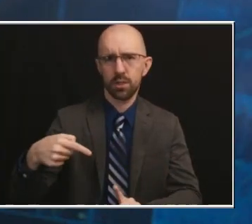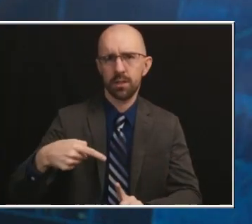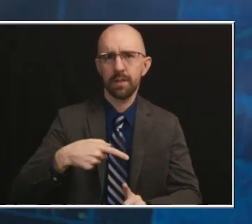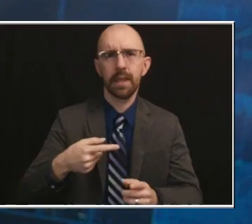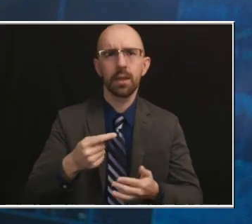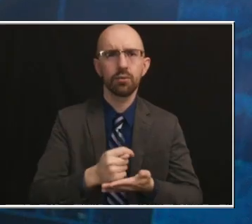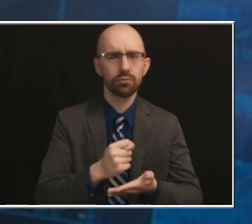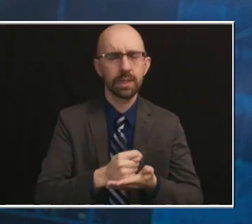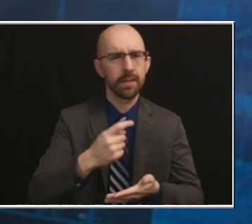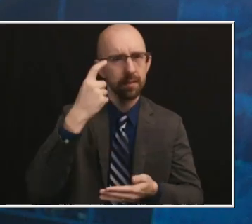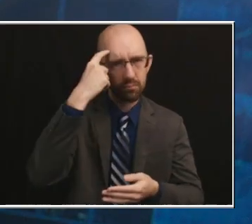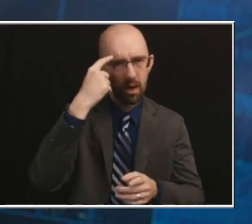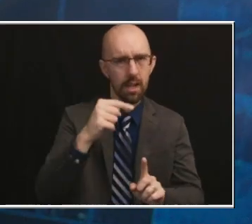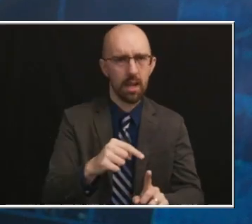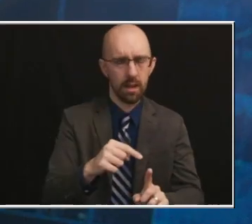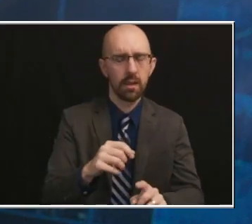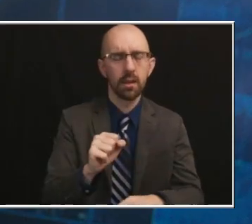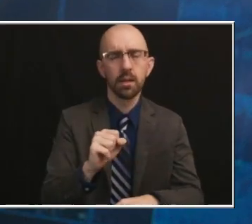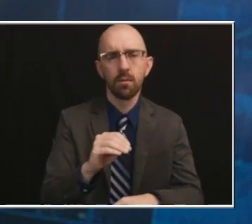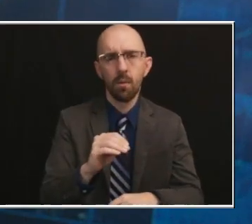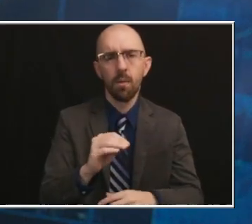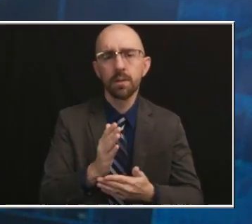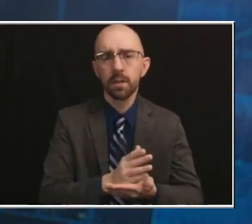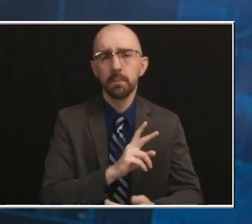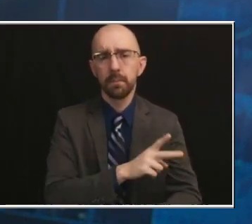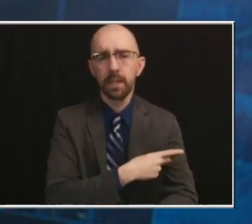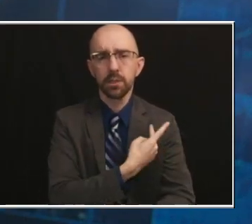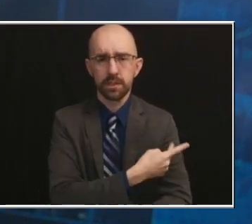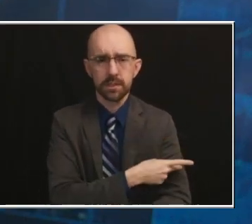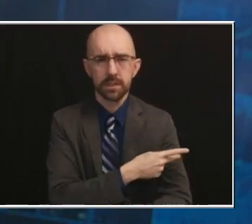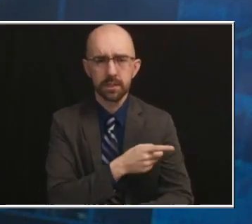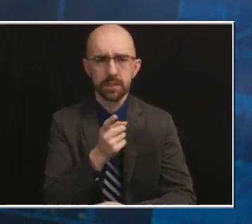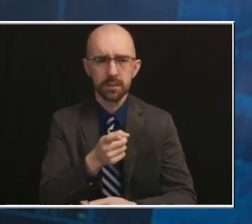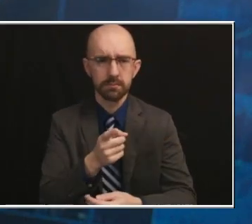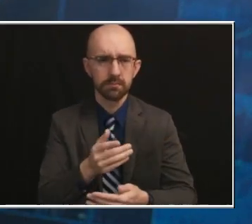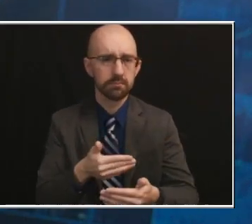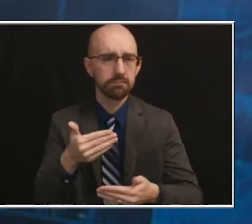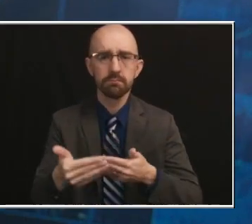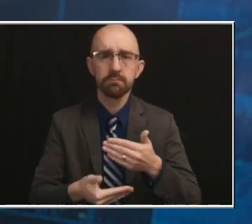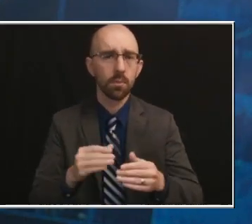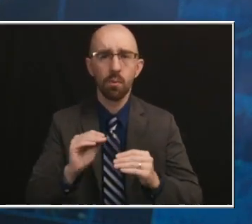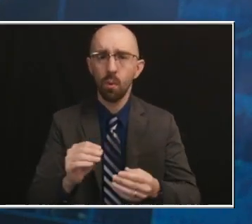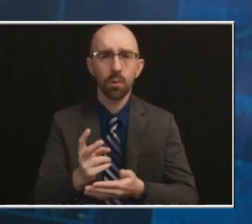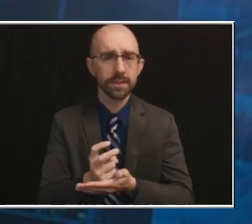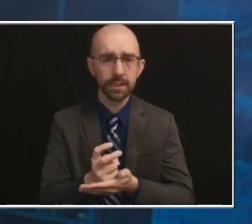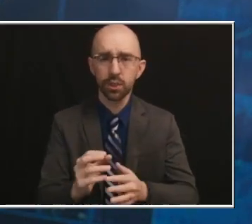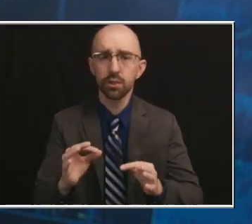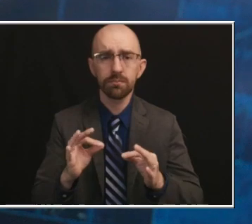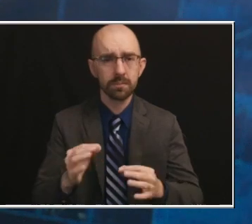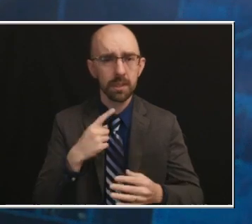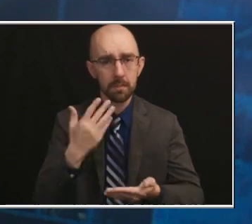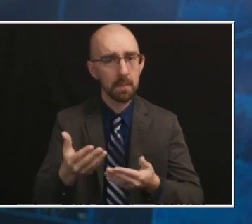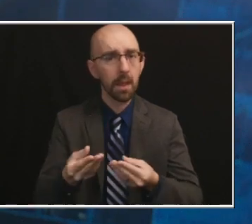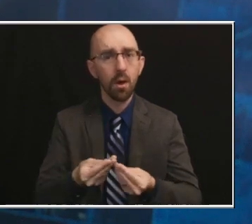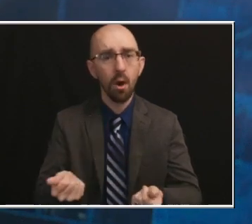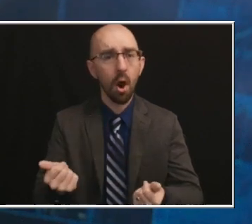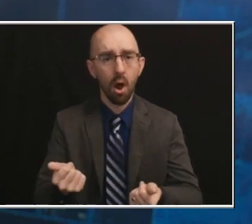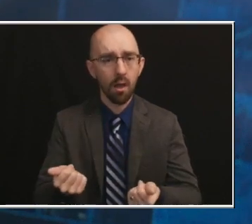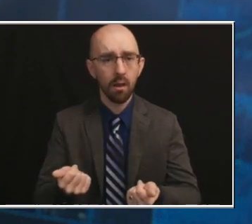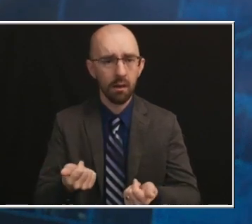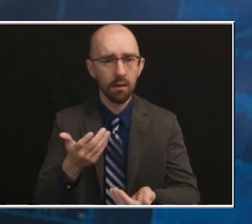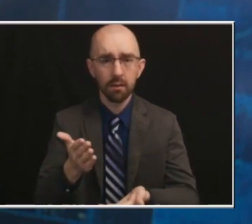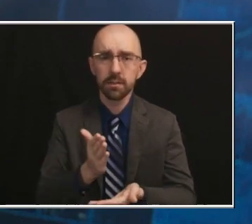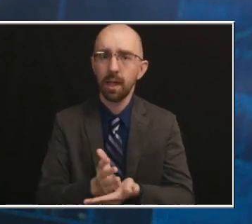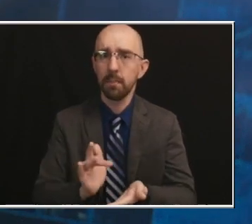And so some of my patients, they go a period of being seizure-free and they say, okay, maybe it's gone, and they stop their medicines, and unfortunately they have